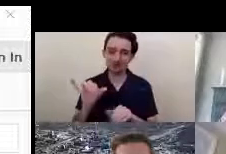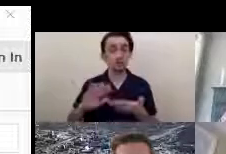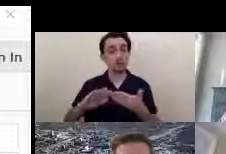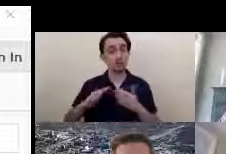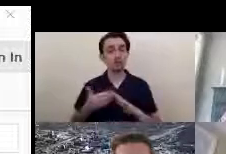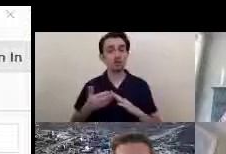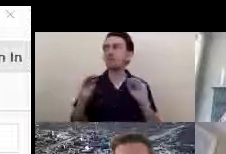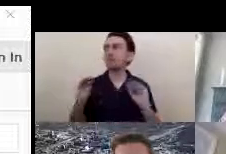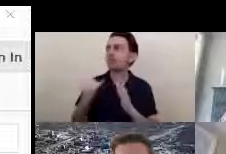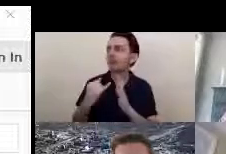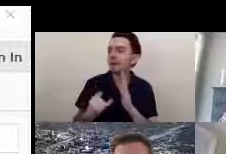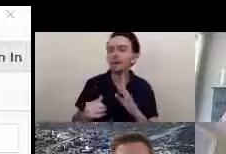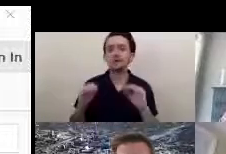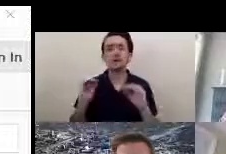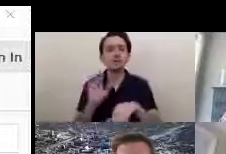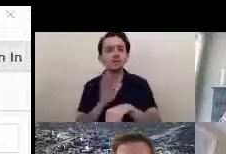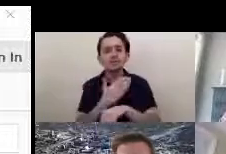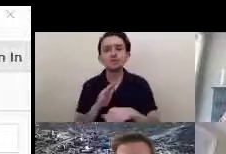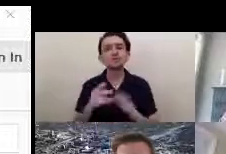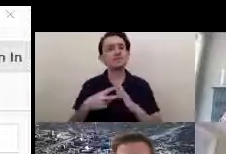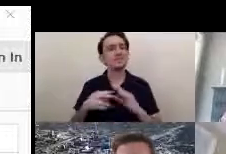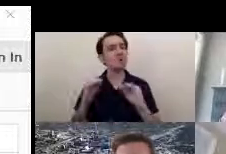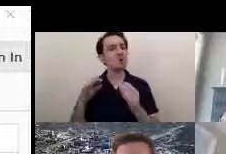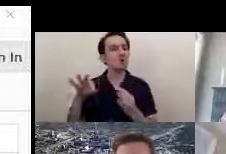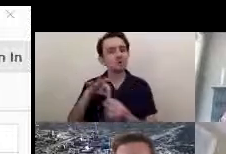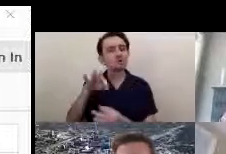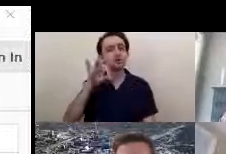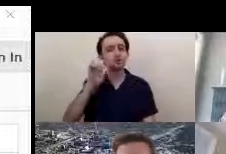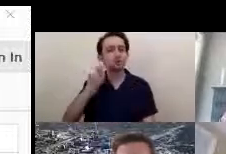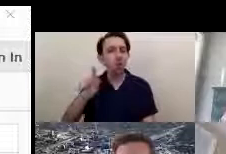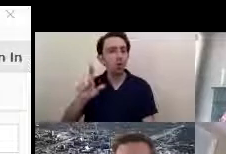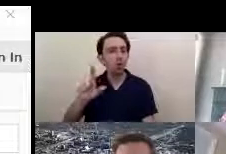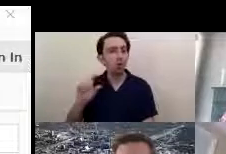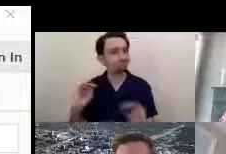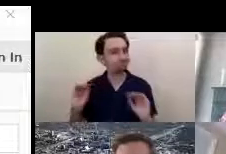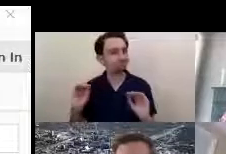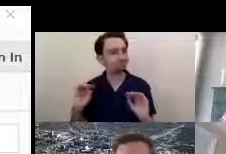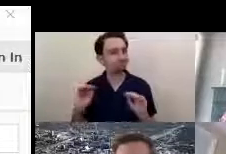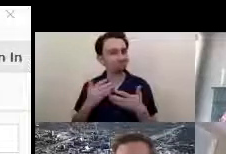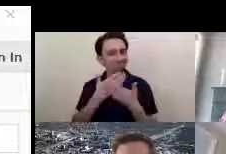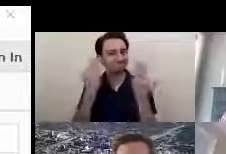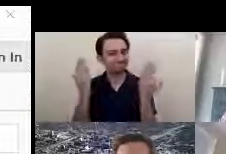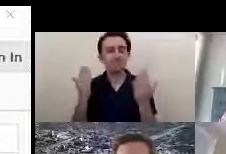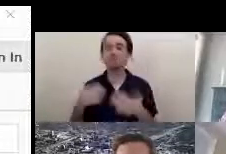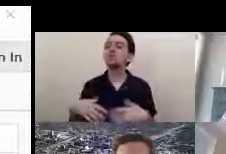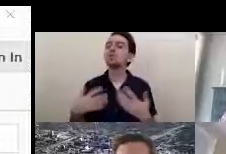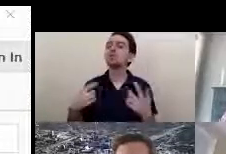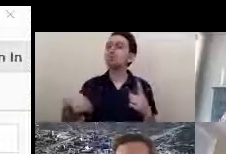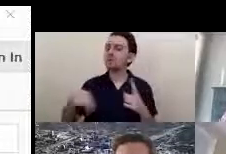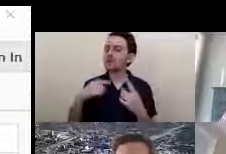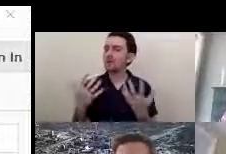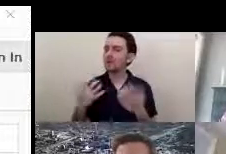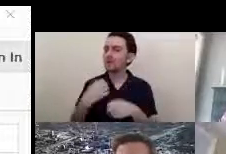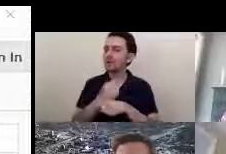and all of those things doesn't have a soul. But I always want to make sure that we're solidifying our place, if you will, in the